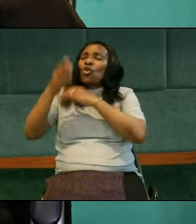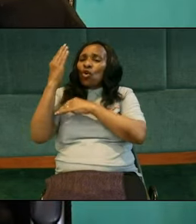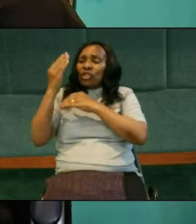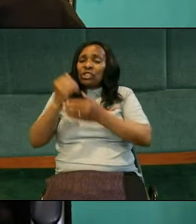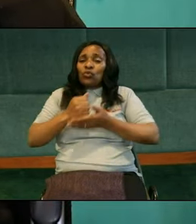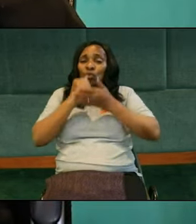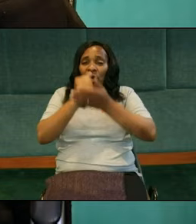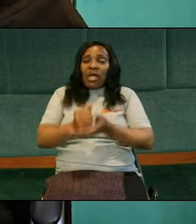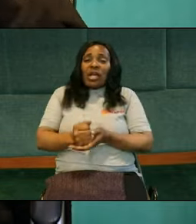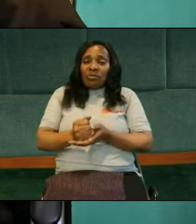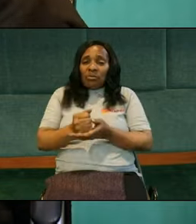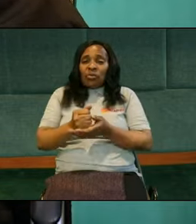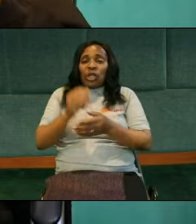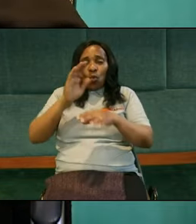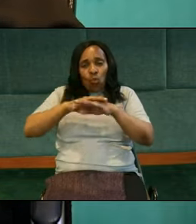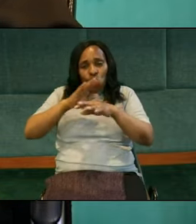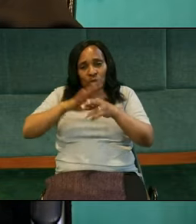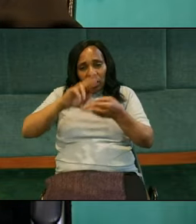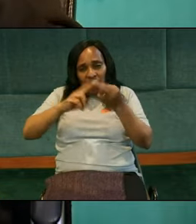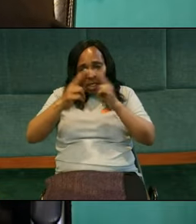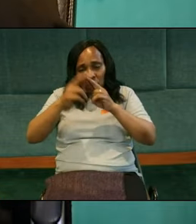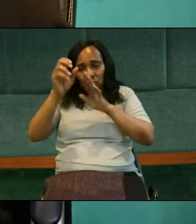life, relationship with God, yes.